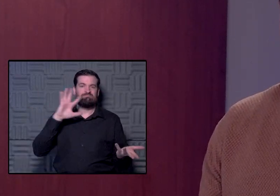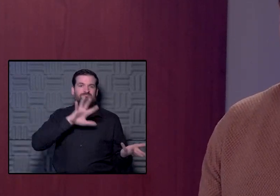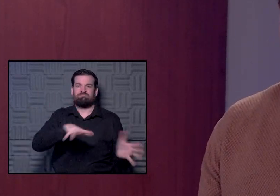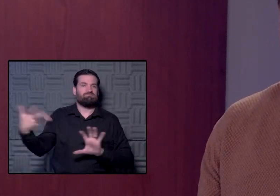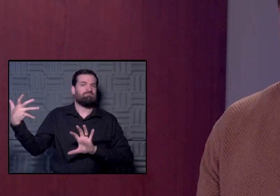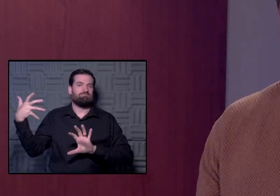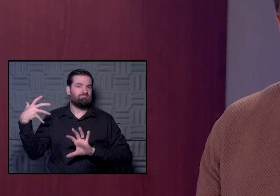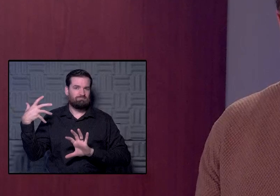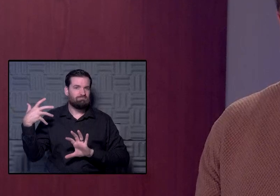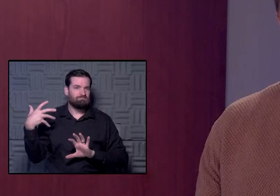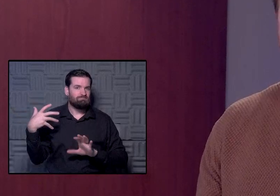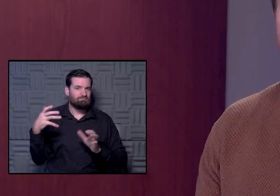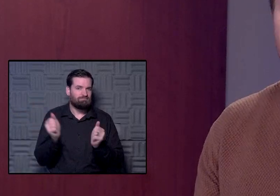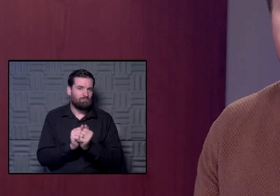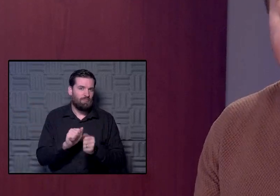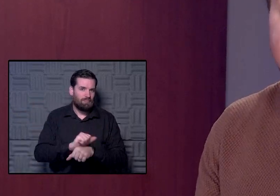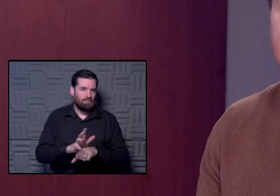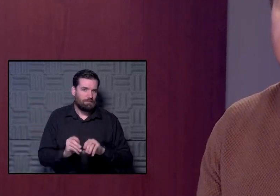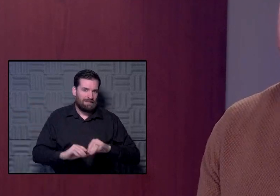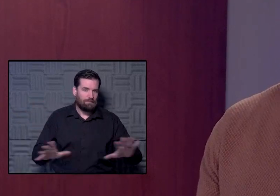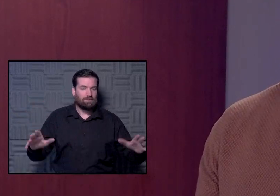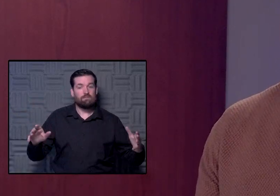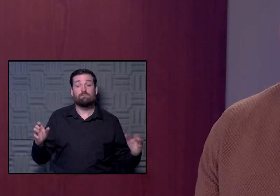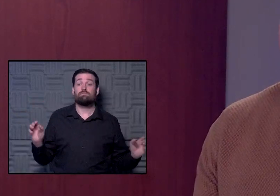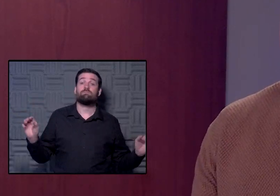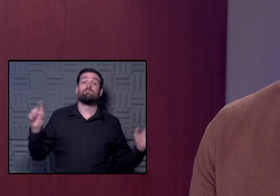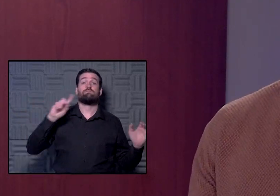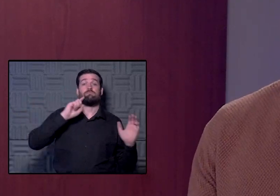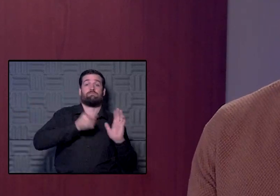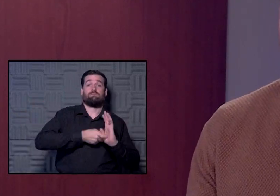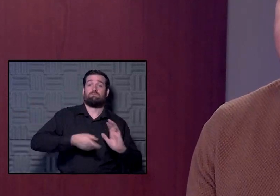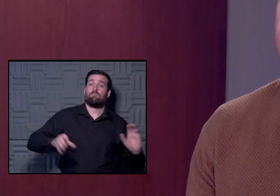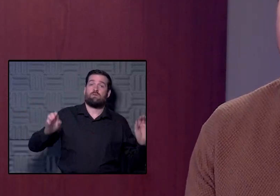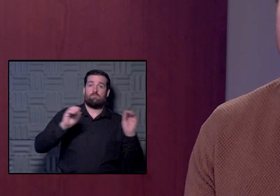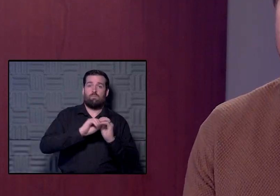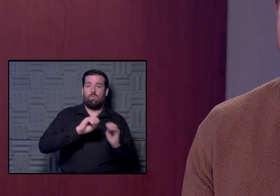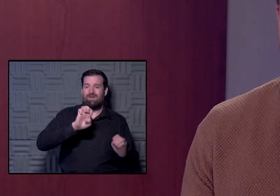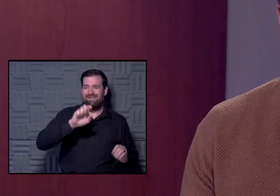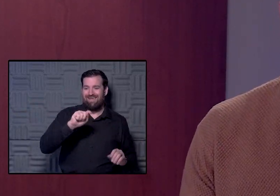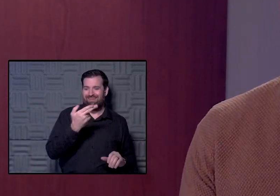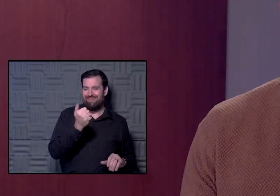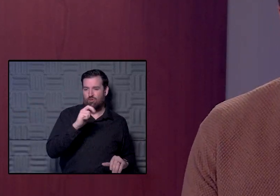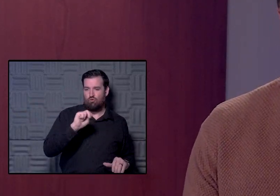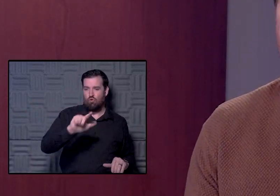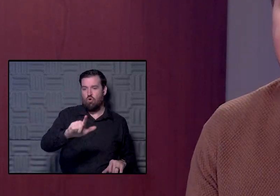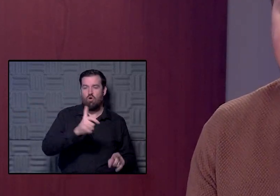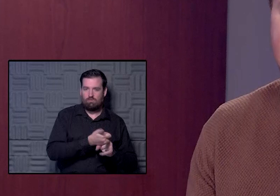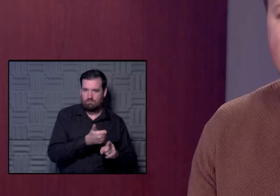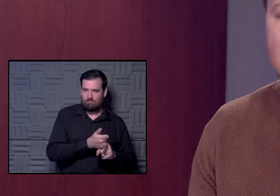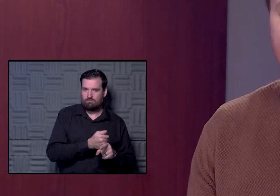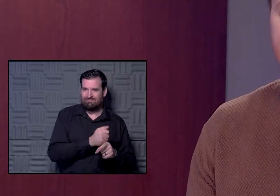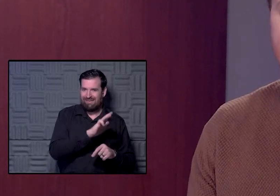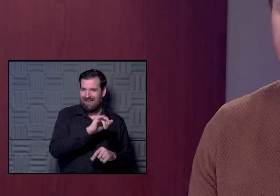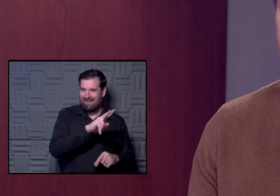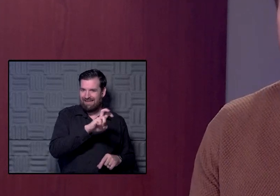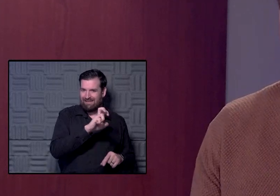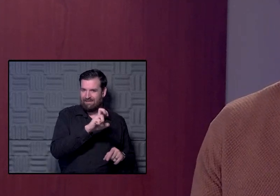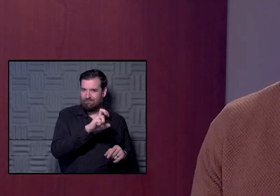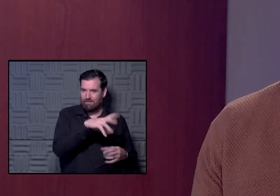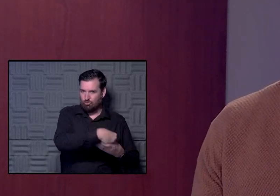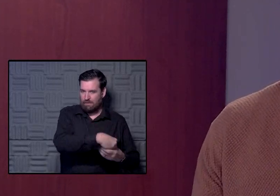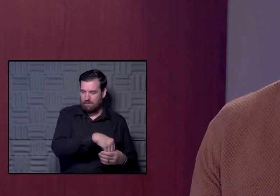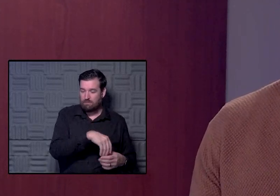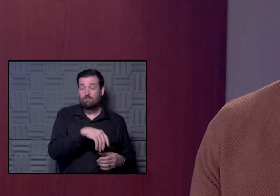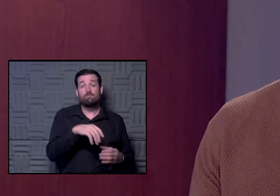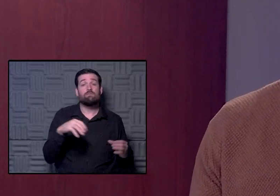disrupted with the pandemic, so you will see more hand sanitizers with ethanol as the active ingredient. It's still effective. It will